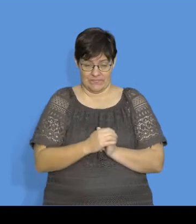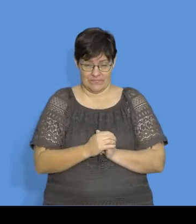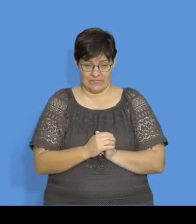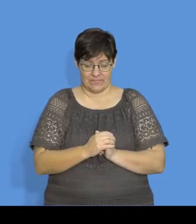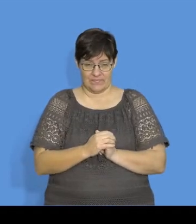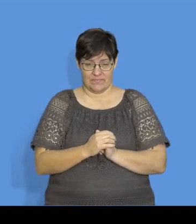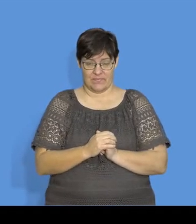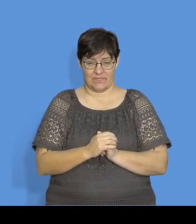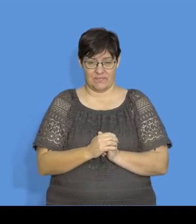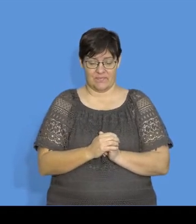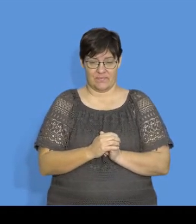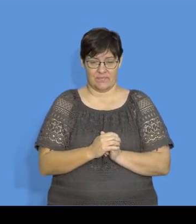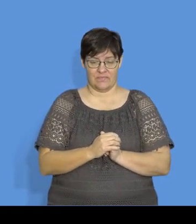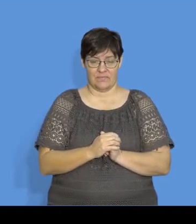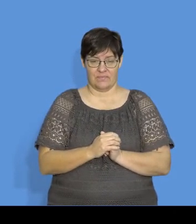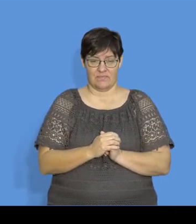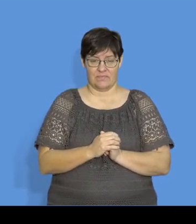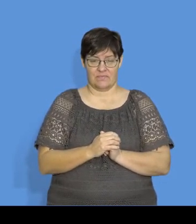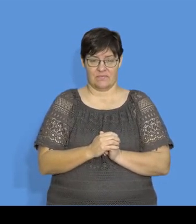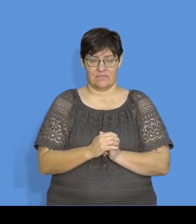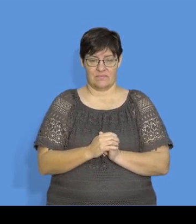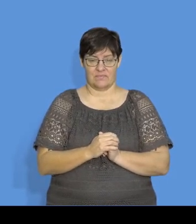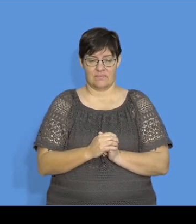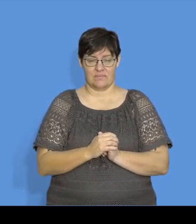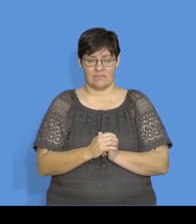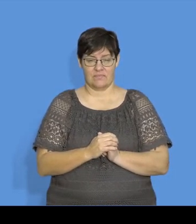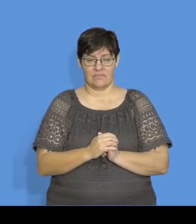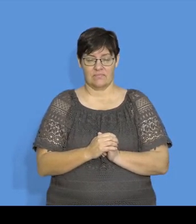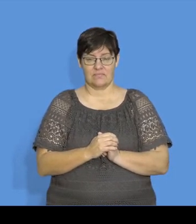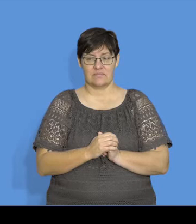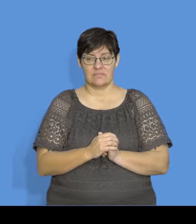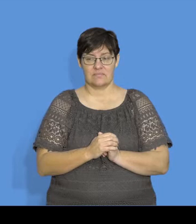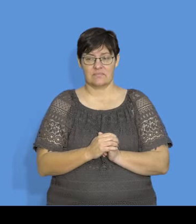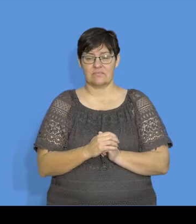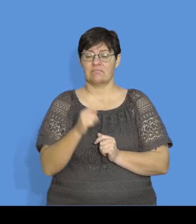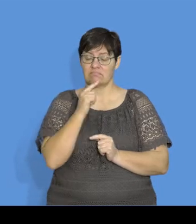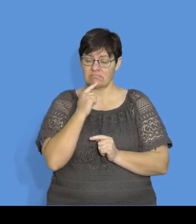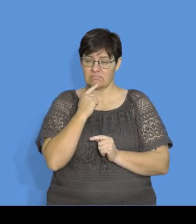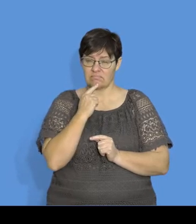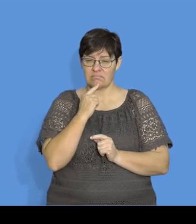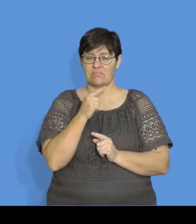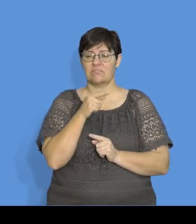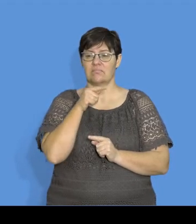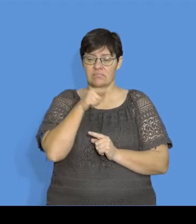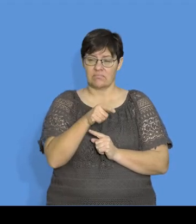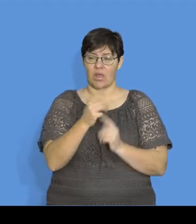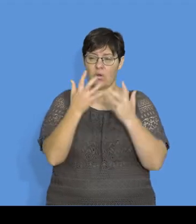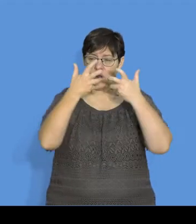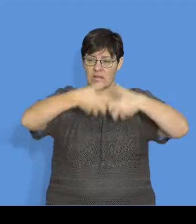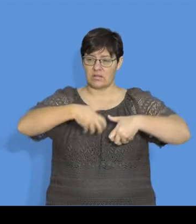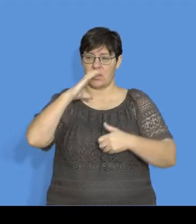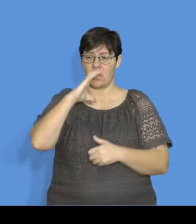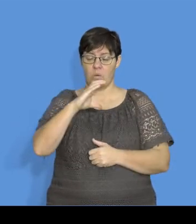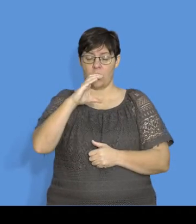are likely to be, okay? The correlation coefficient, so we call this